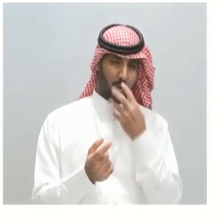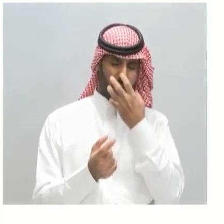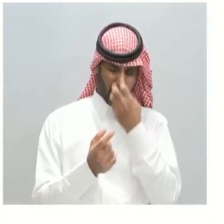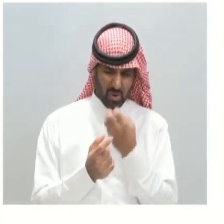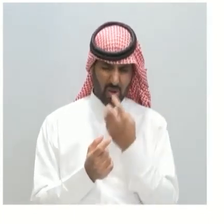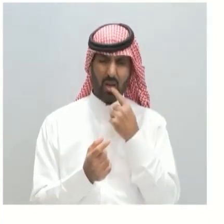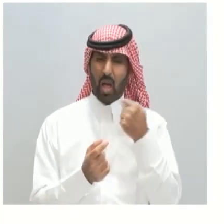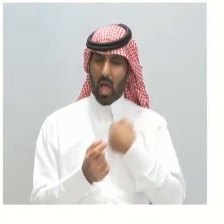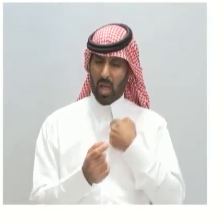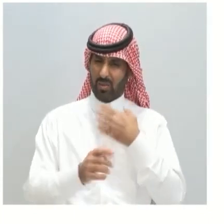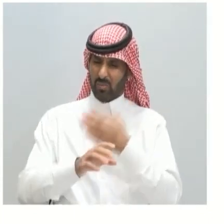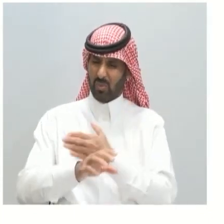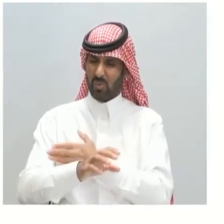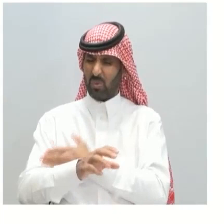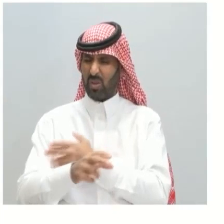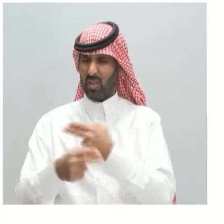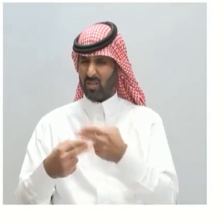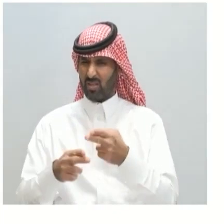I'm tired and I'm starting